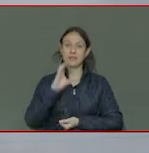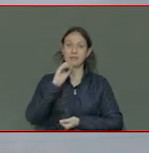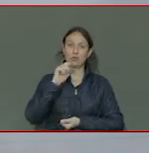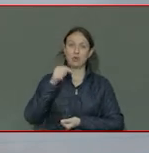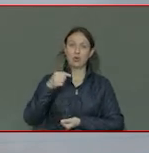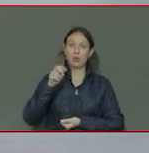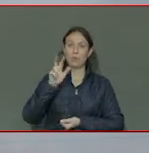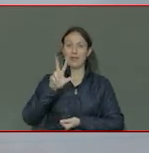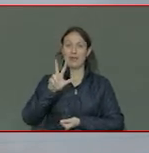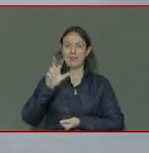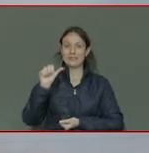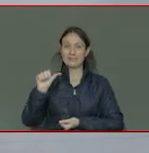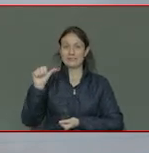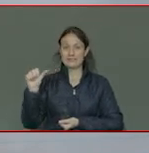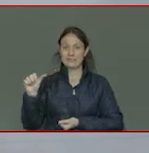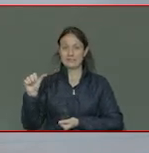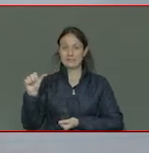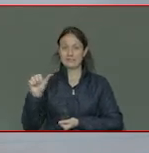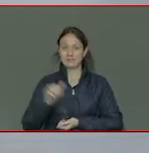0.866.